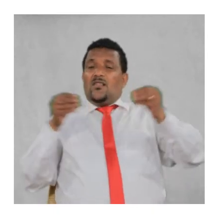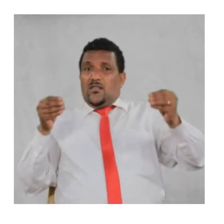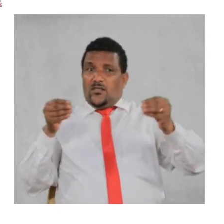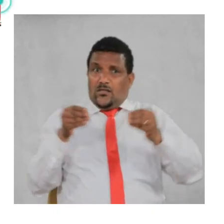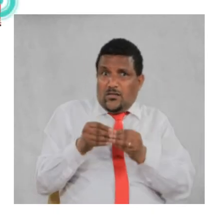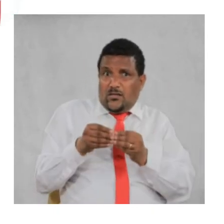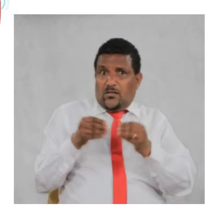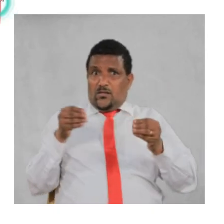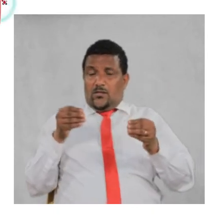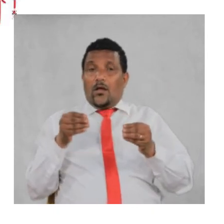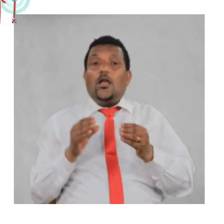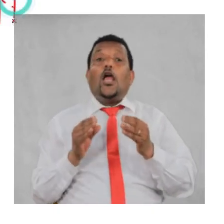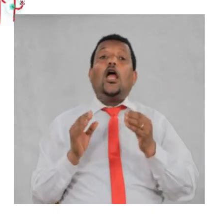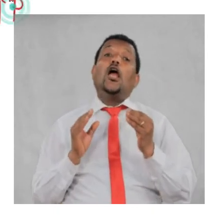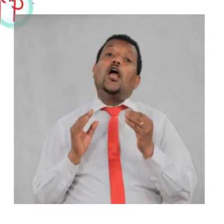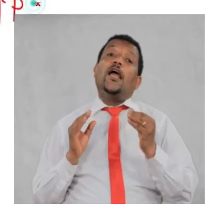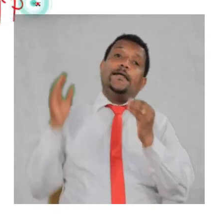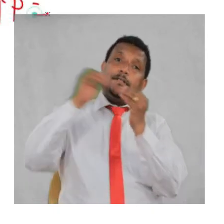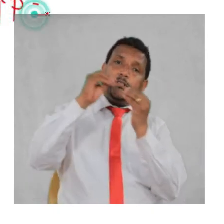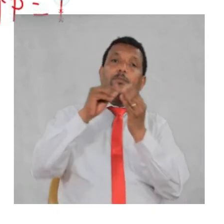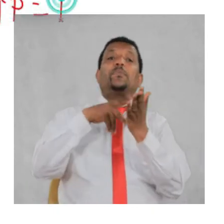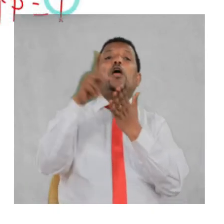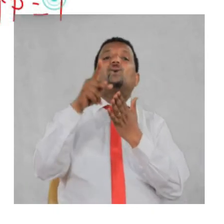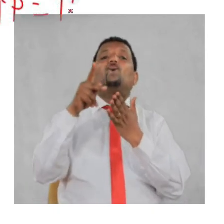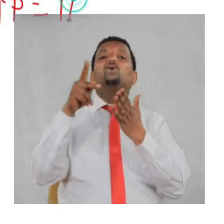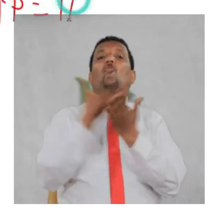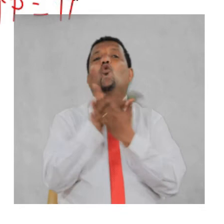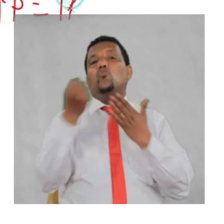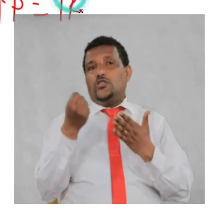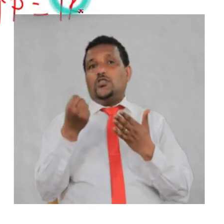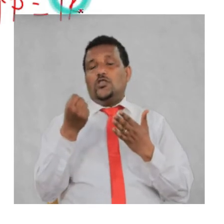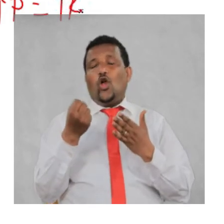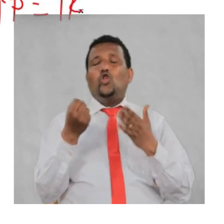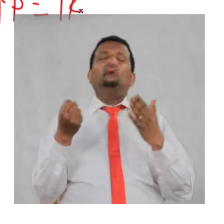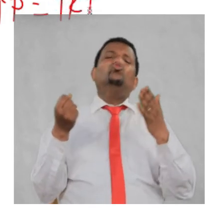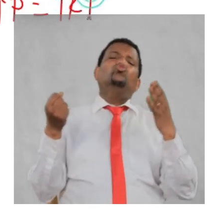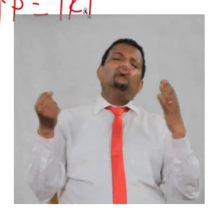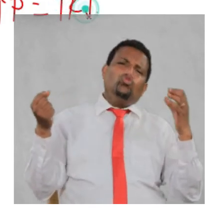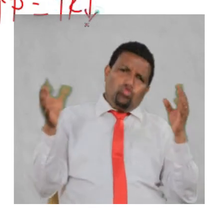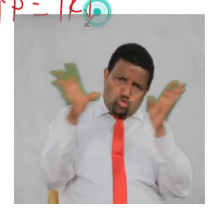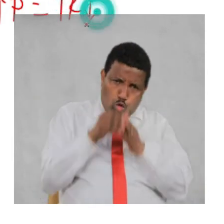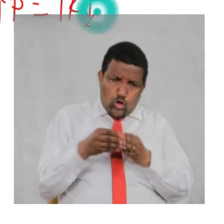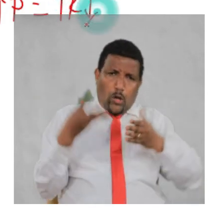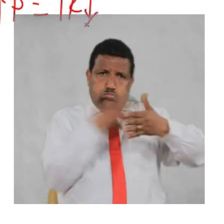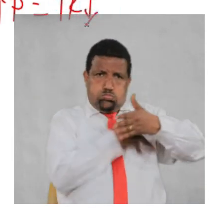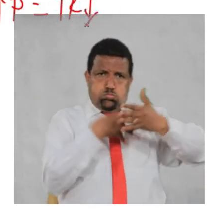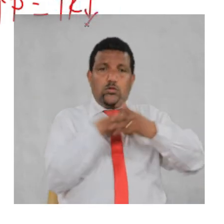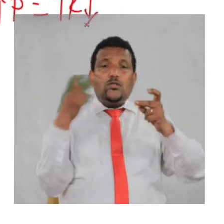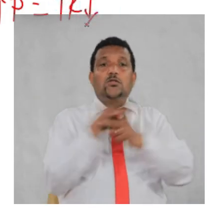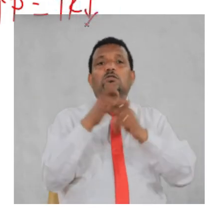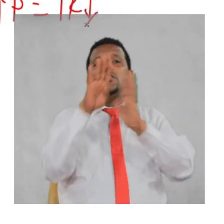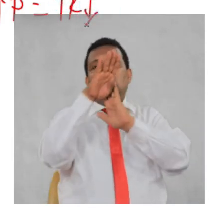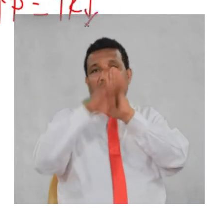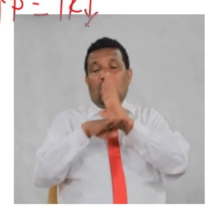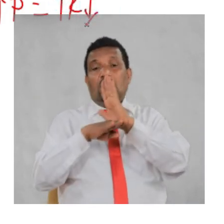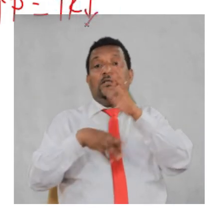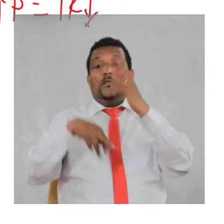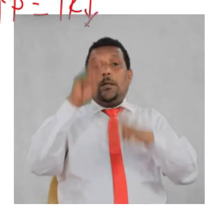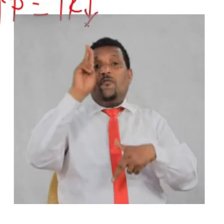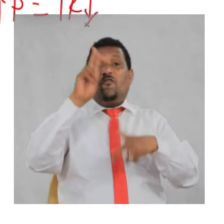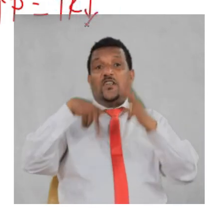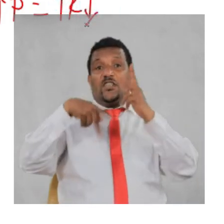with increase in price of a commodity, the total revenue of the firm will decline. So there is inverse relationship between price